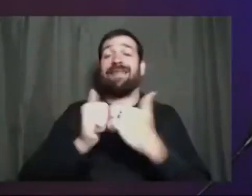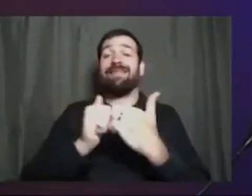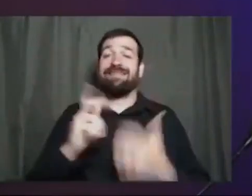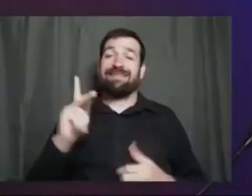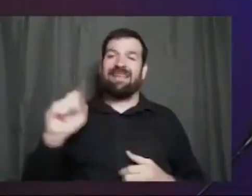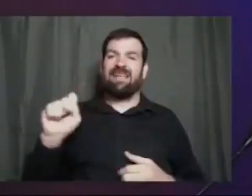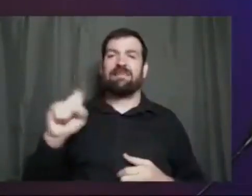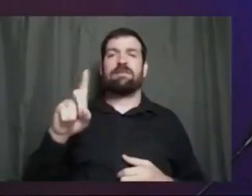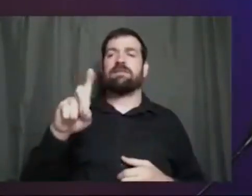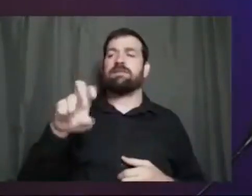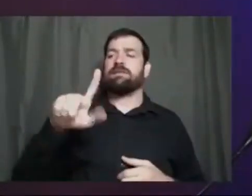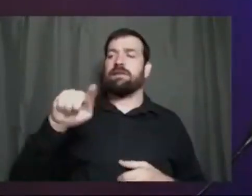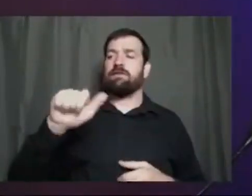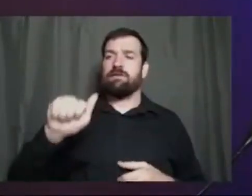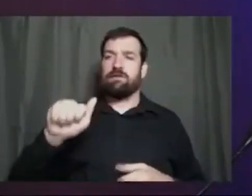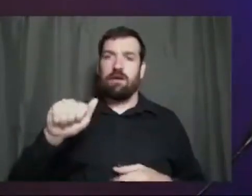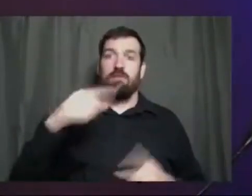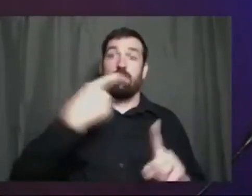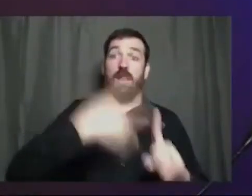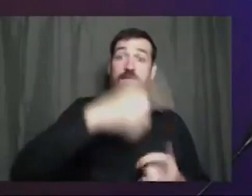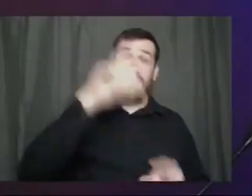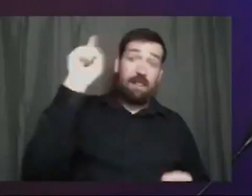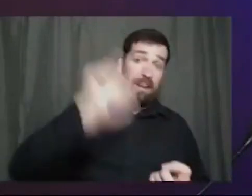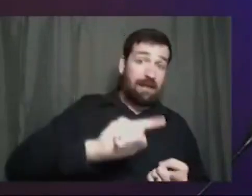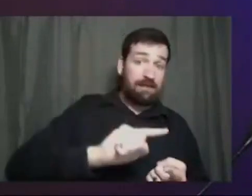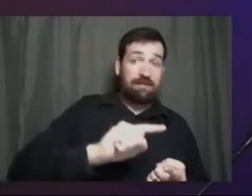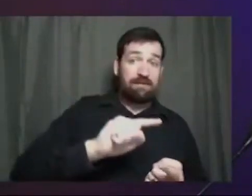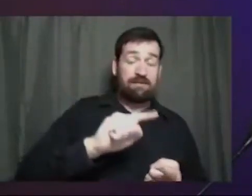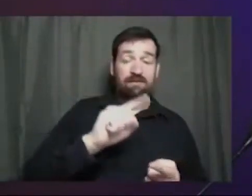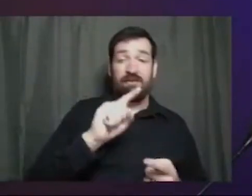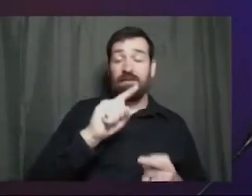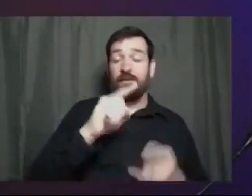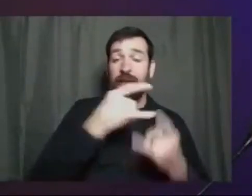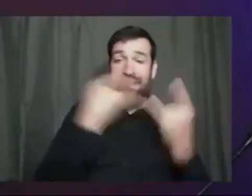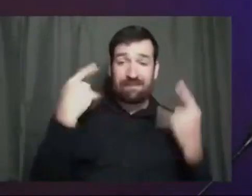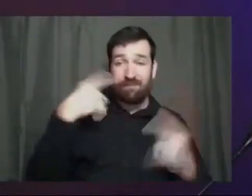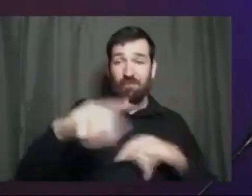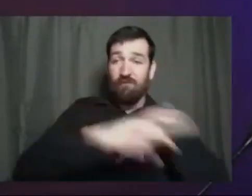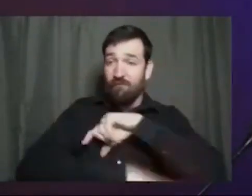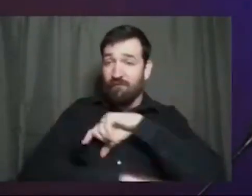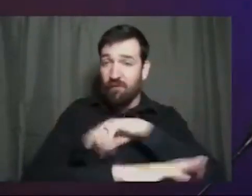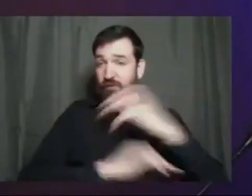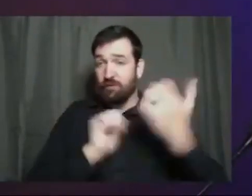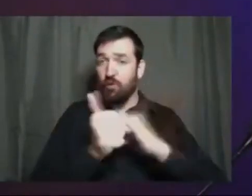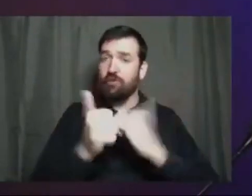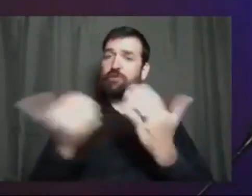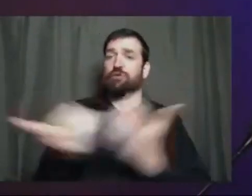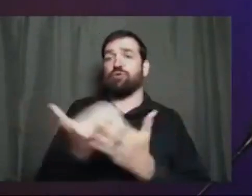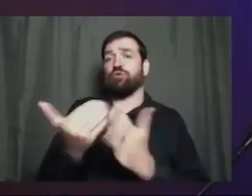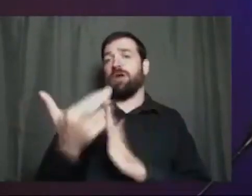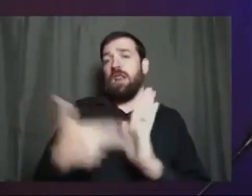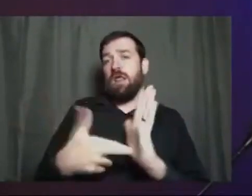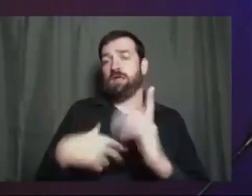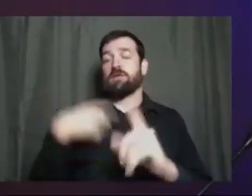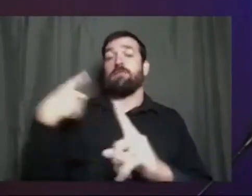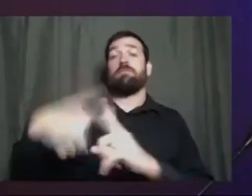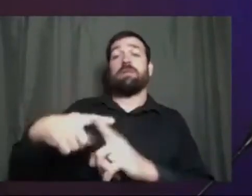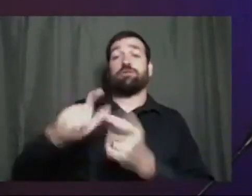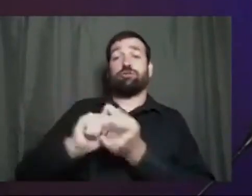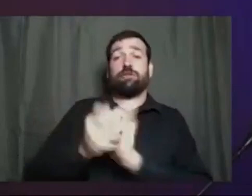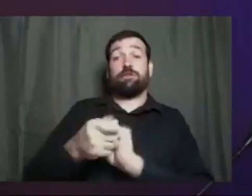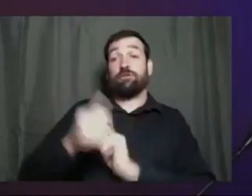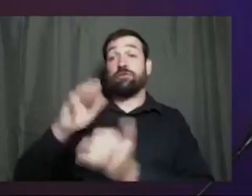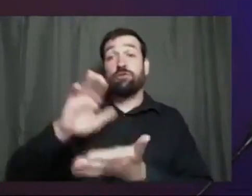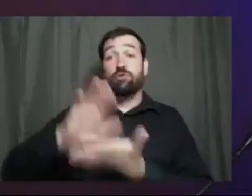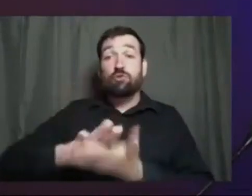variant coupled with less masking mean for fall sports? We break down the new guidelines, plus the changes school nurses are making